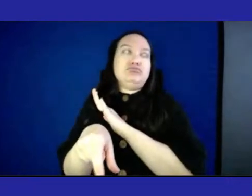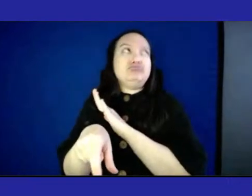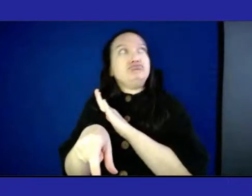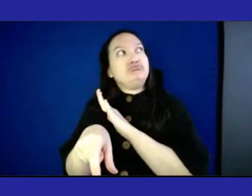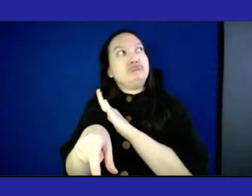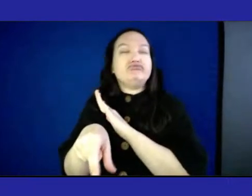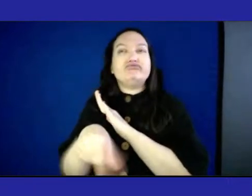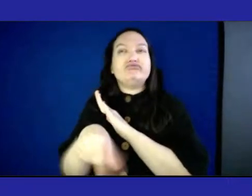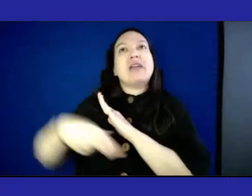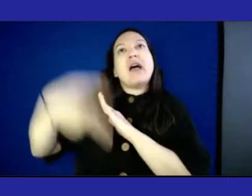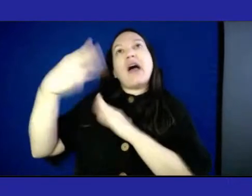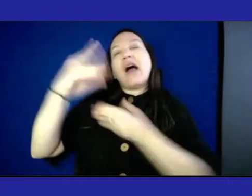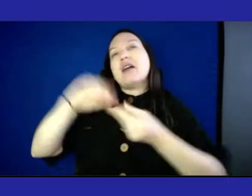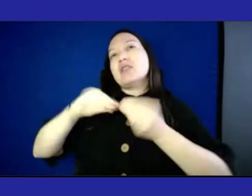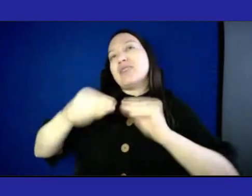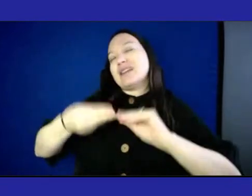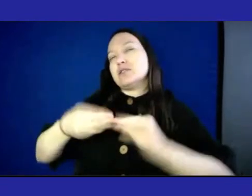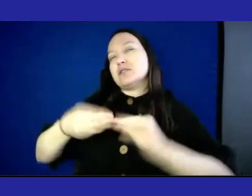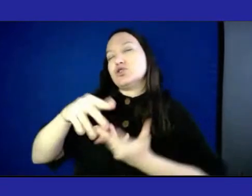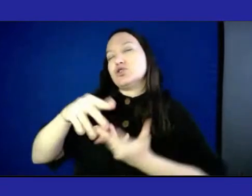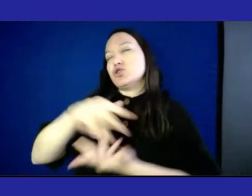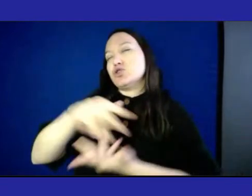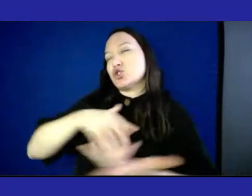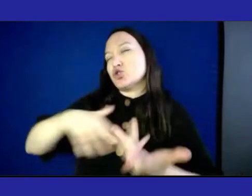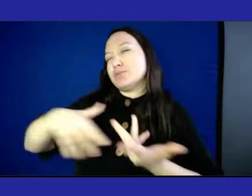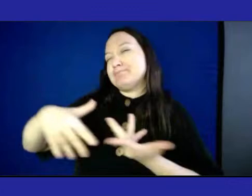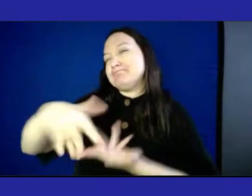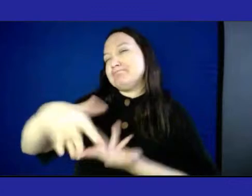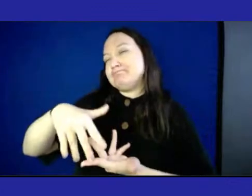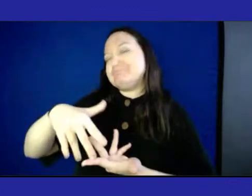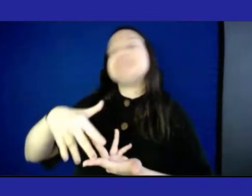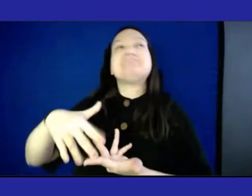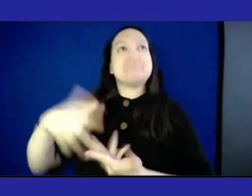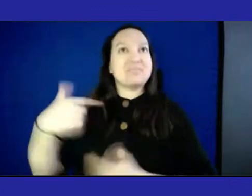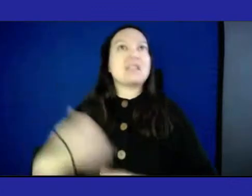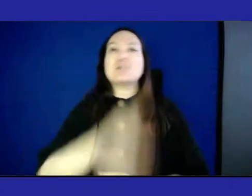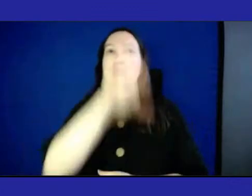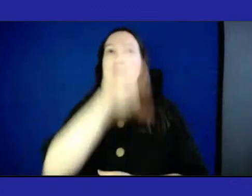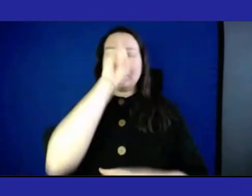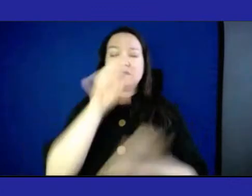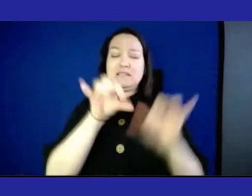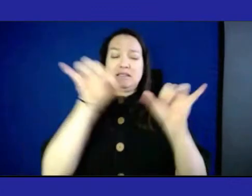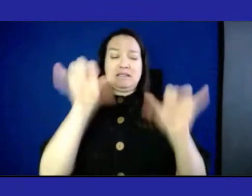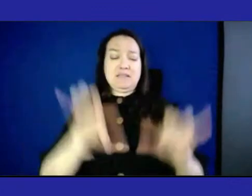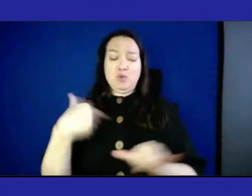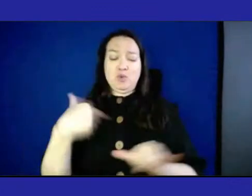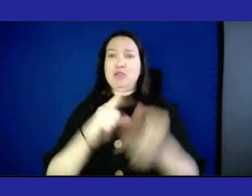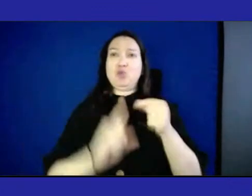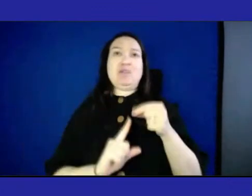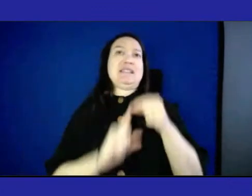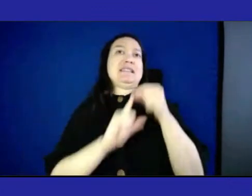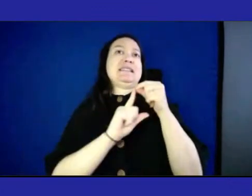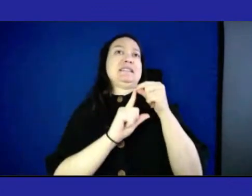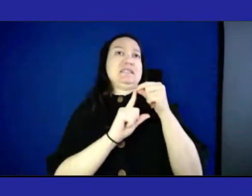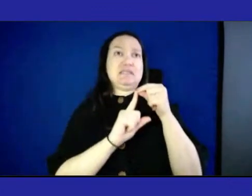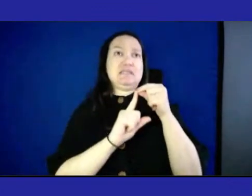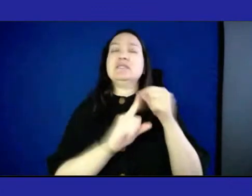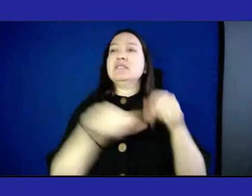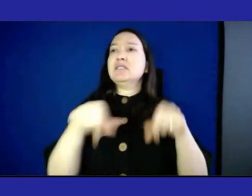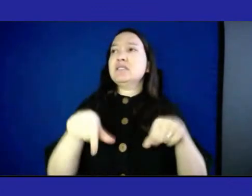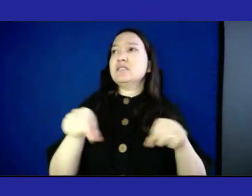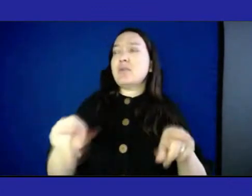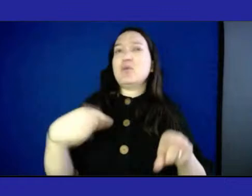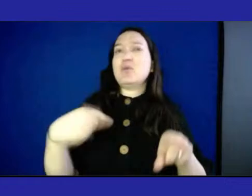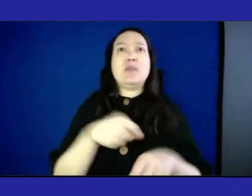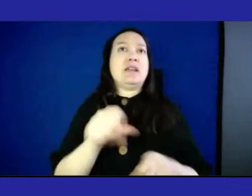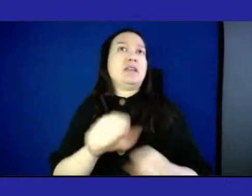rated social needs. So I think we are unique as a system with that, but this is, I think, an opportunity for us to really build